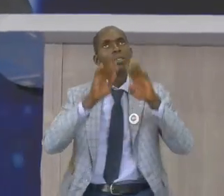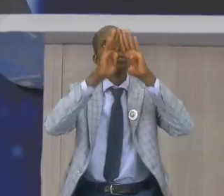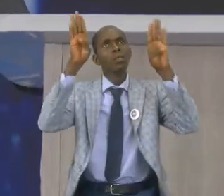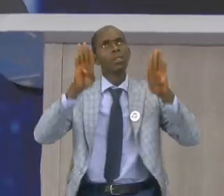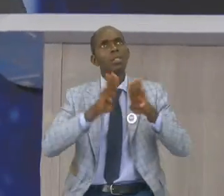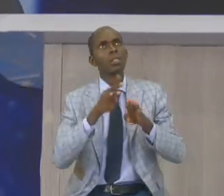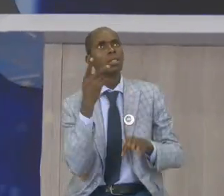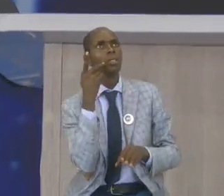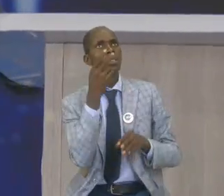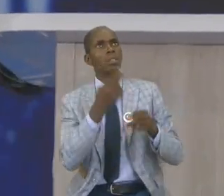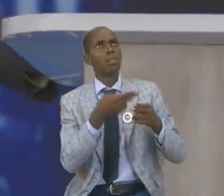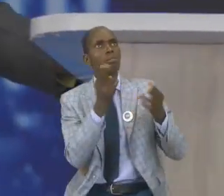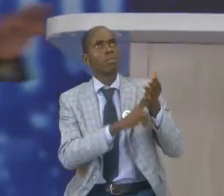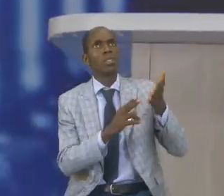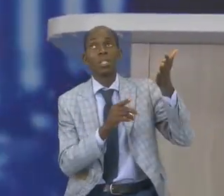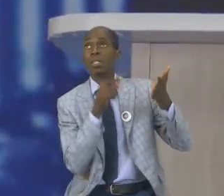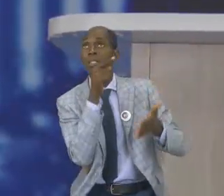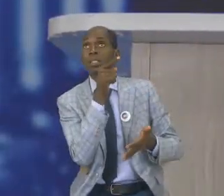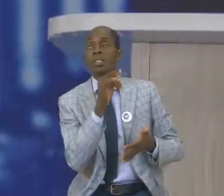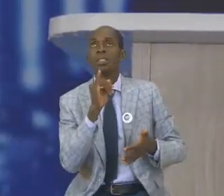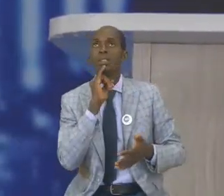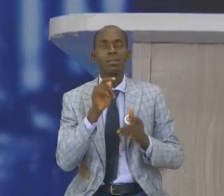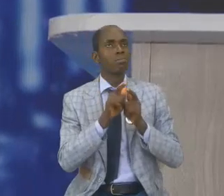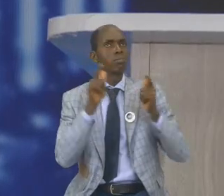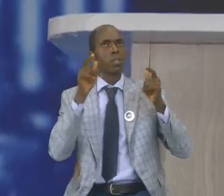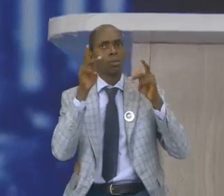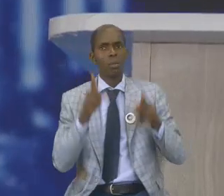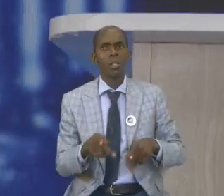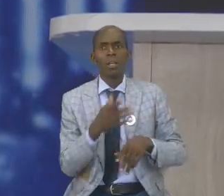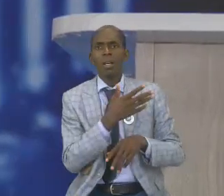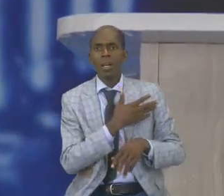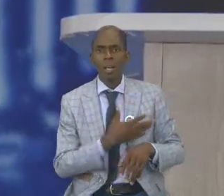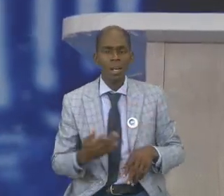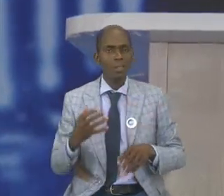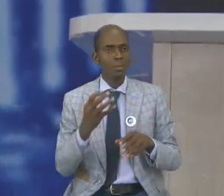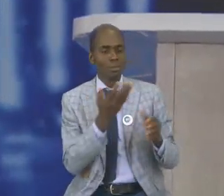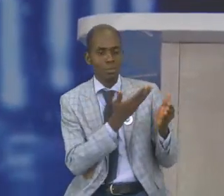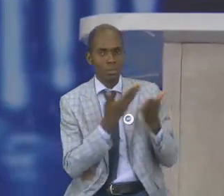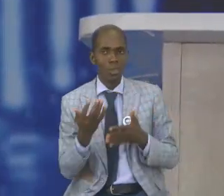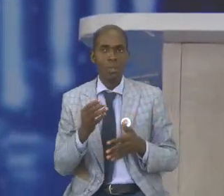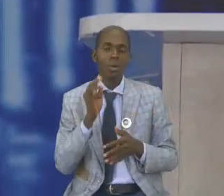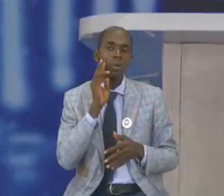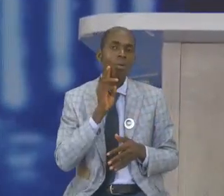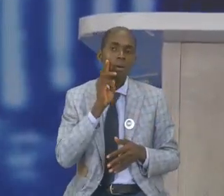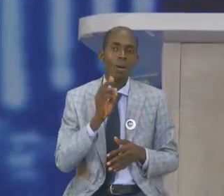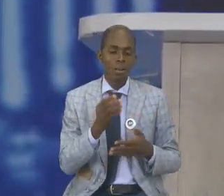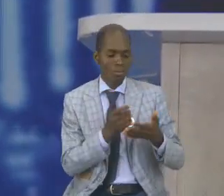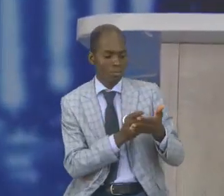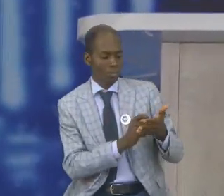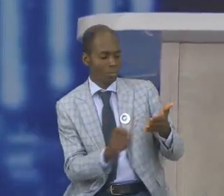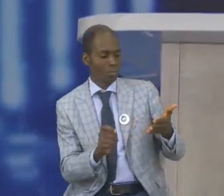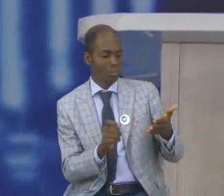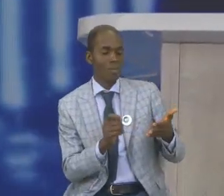fellow, this one is a hero. And then he holds a bottle of drink and then they write there,